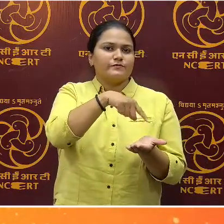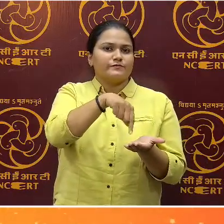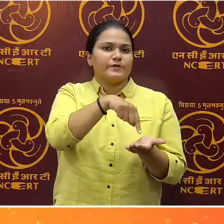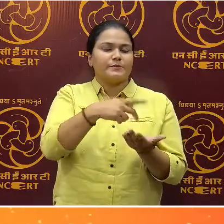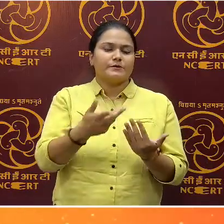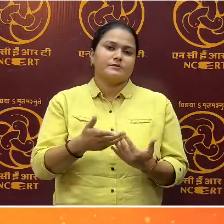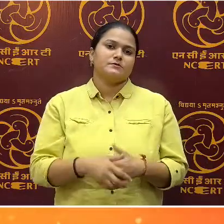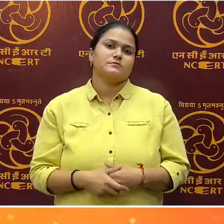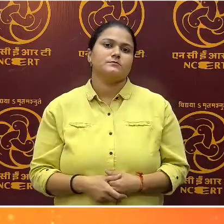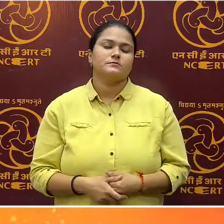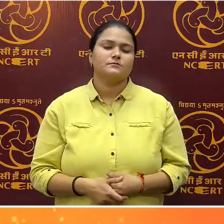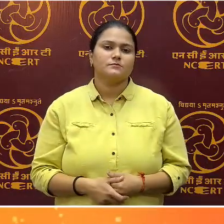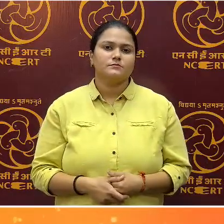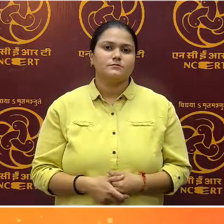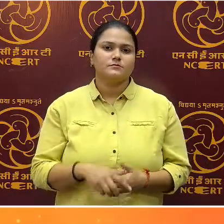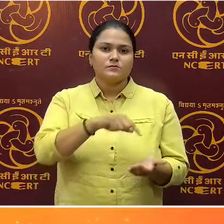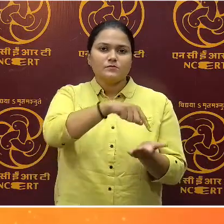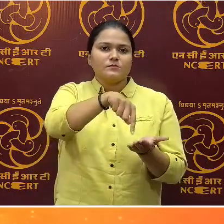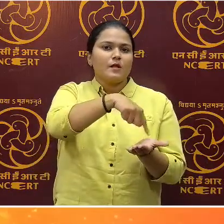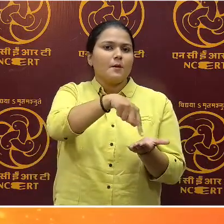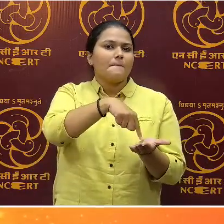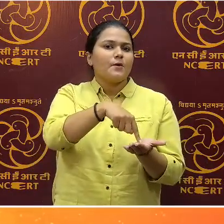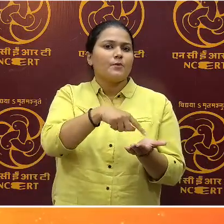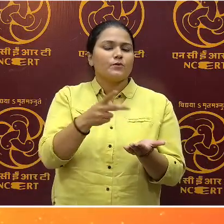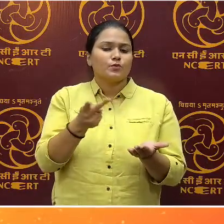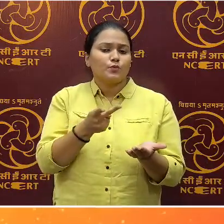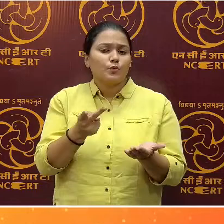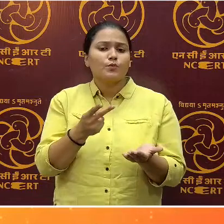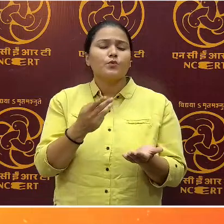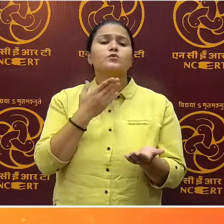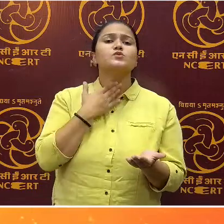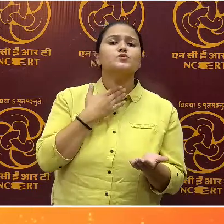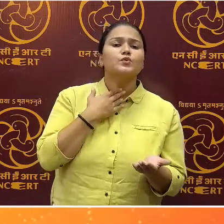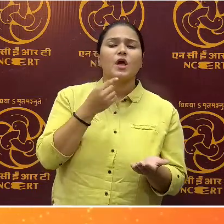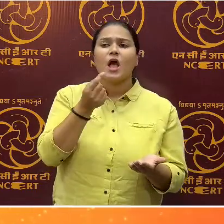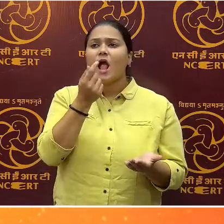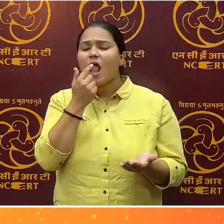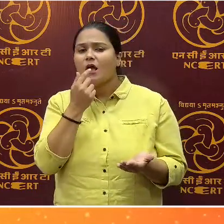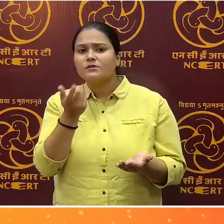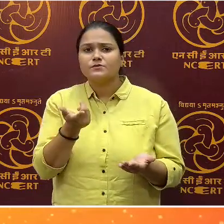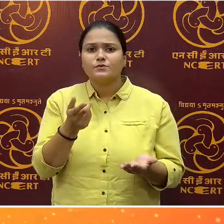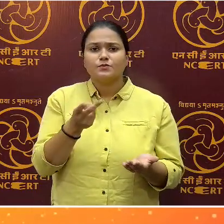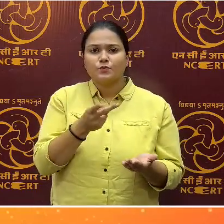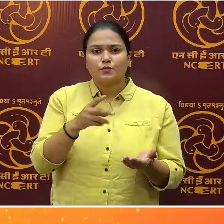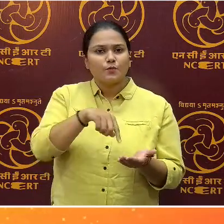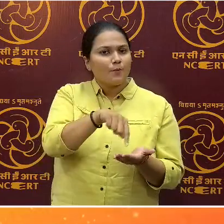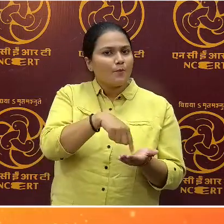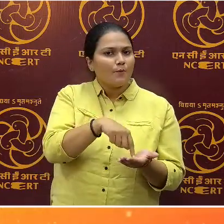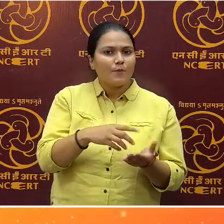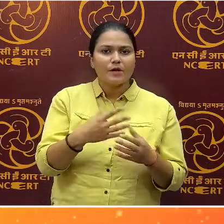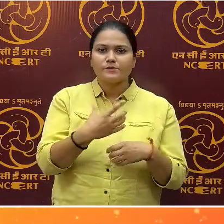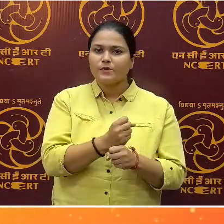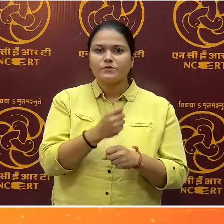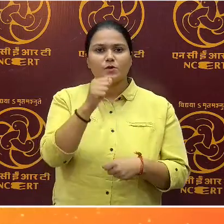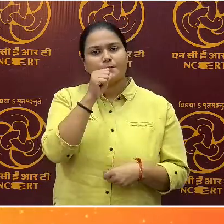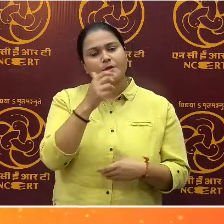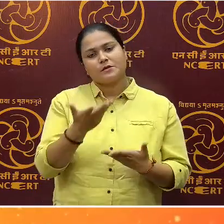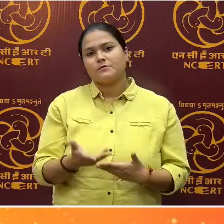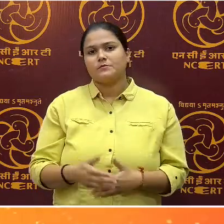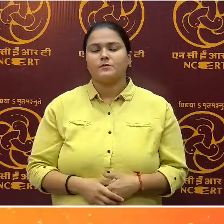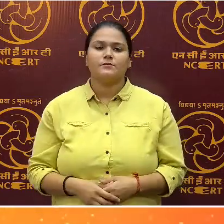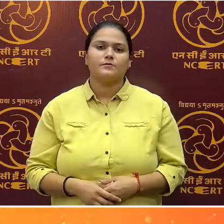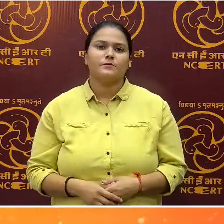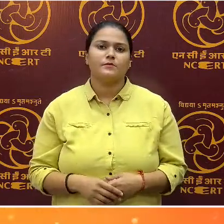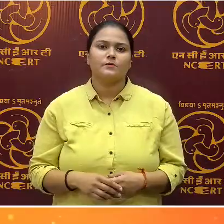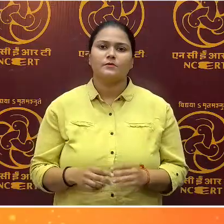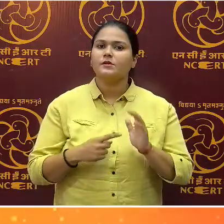right? And we know that both sugar and salt, they are soluble in water. So as a result, what